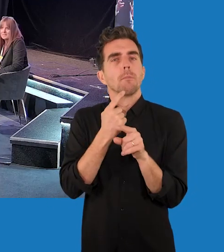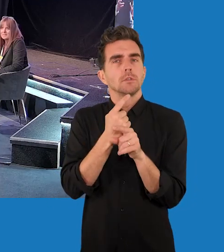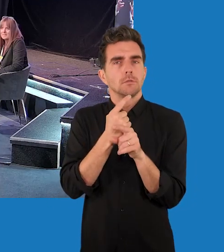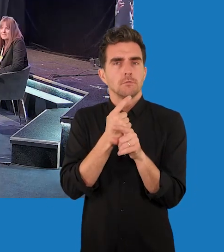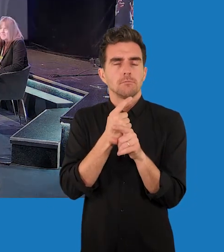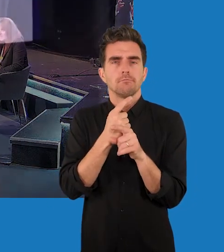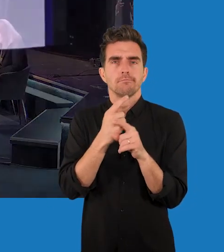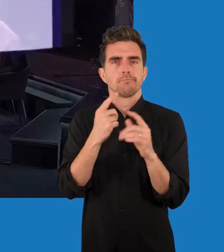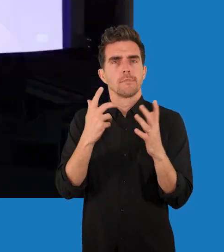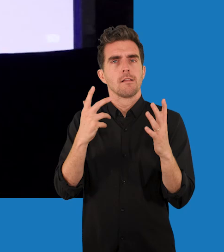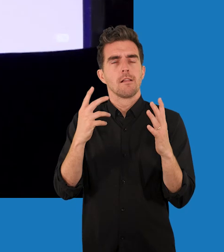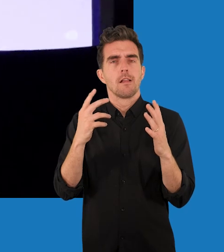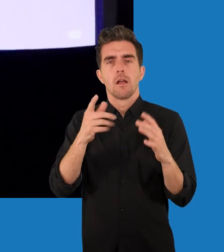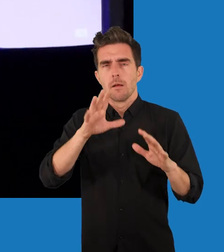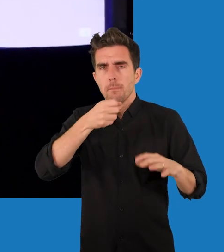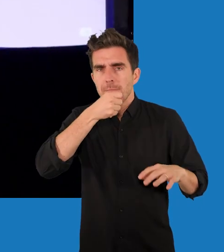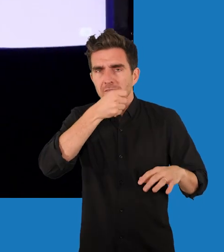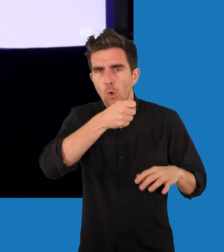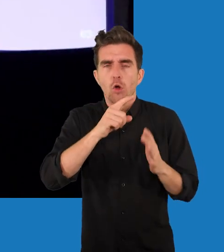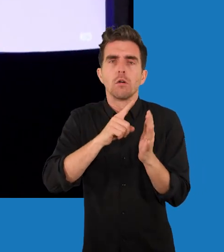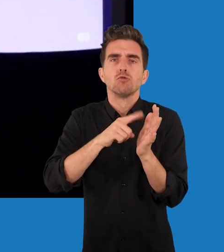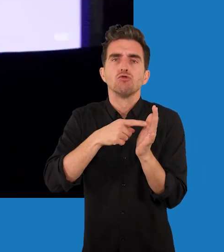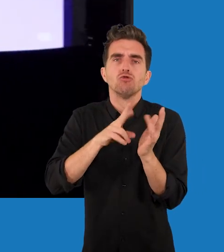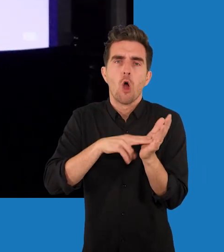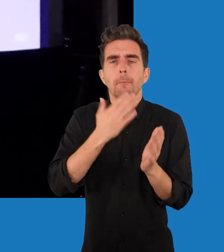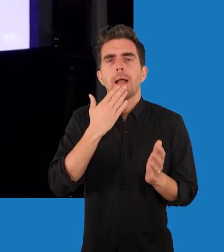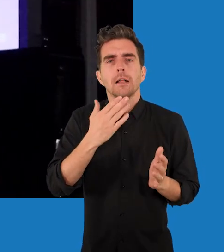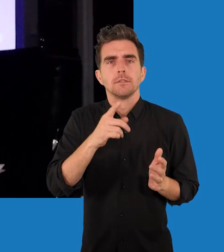asked about the hybrid, could get a microphone to John, please.